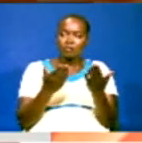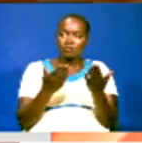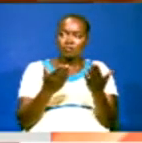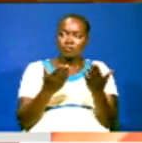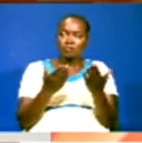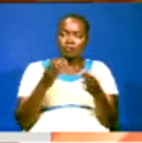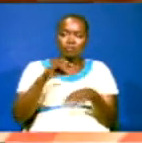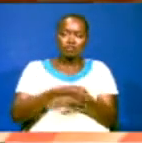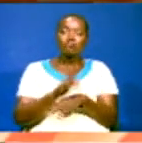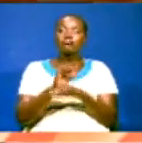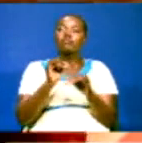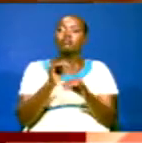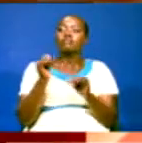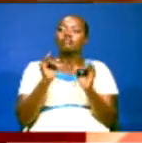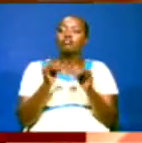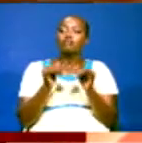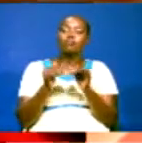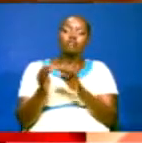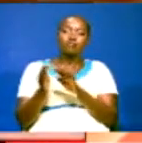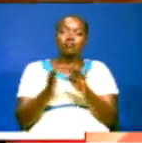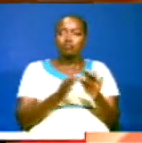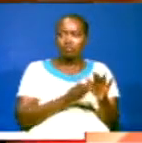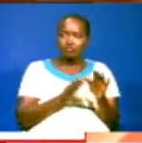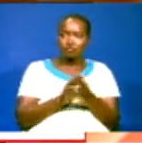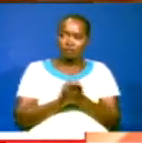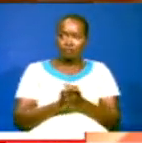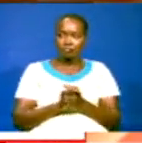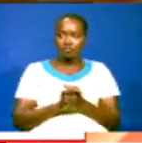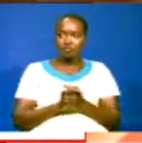with him in our subsequent bulletins for events as they have unfolded.